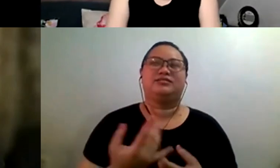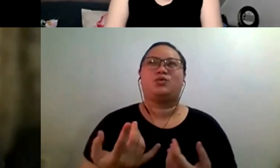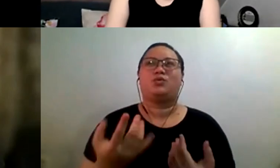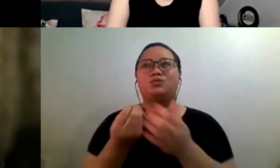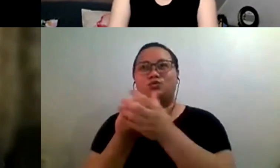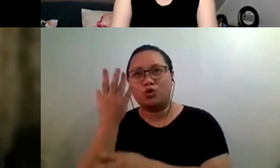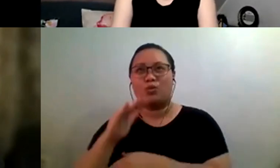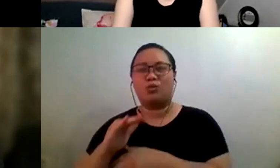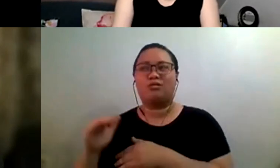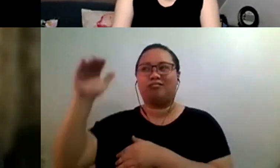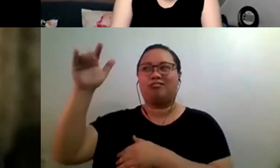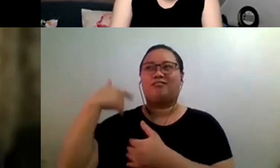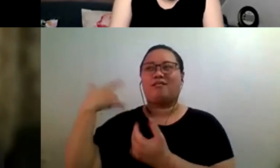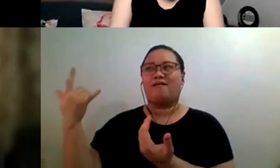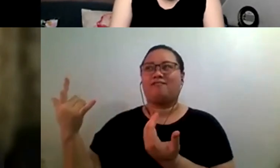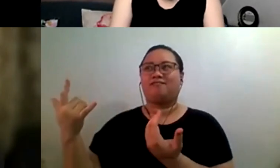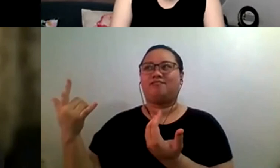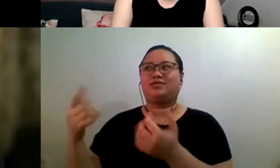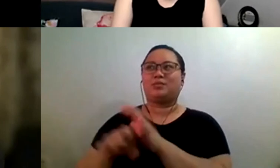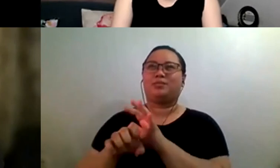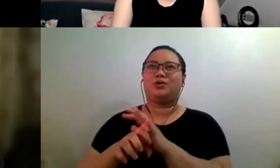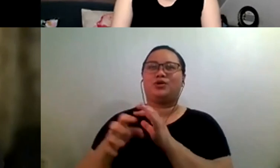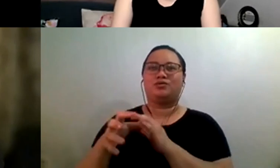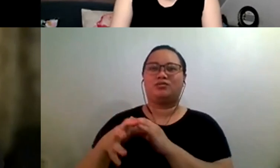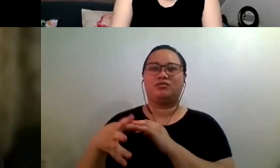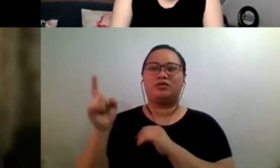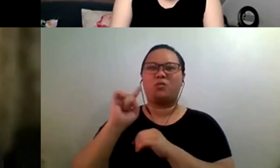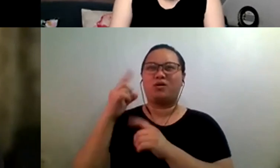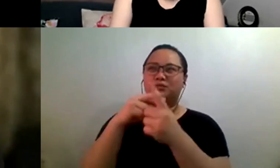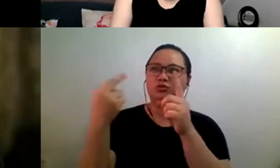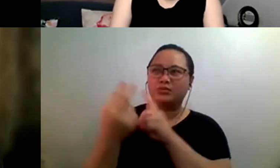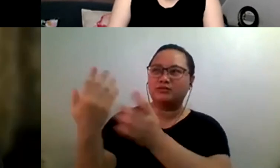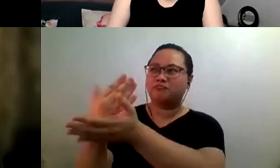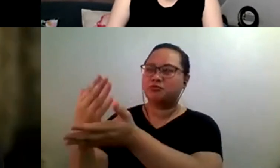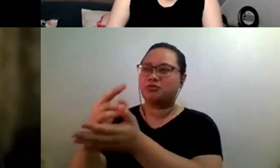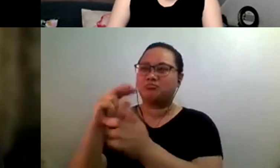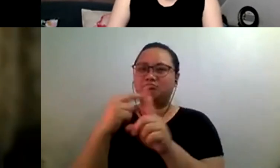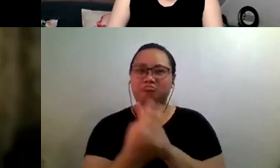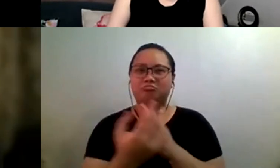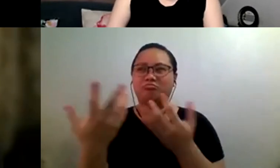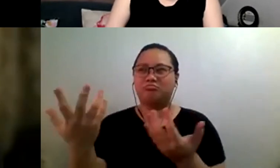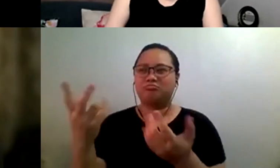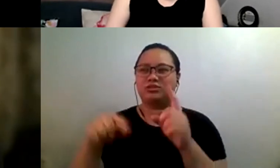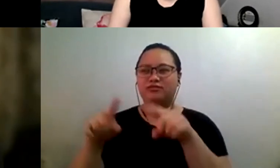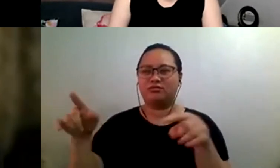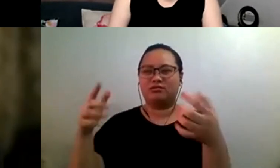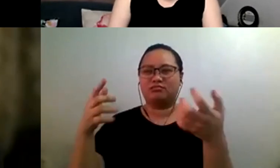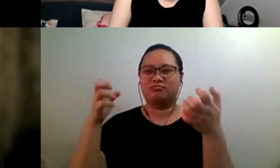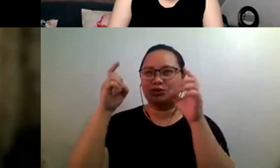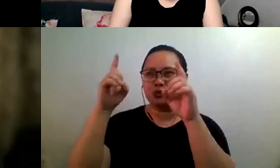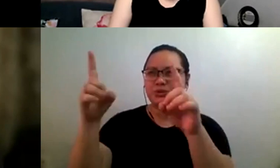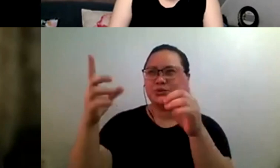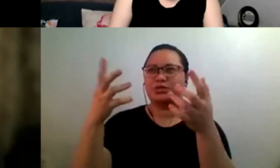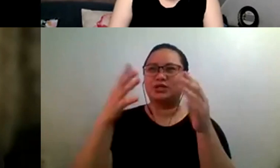put, parang passing on worldviews and from different maybe modes of education, education at